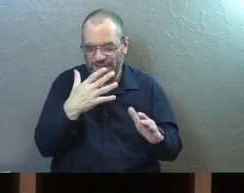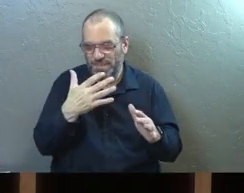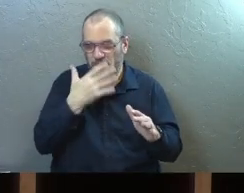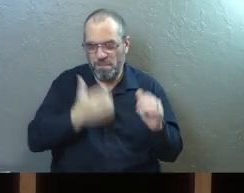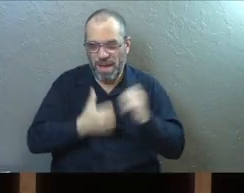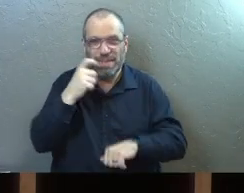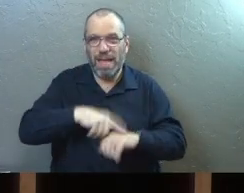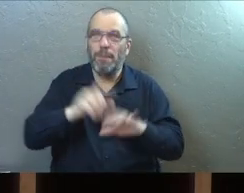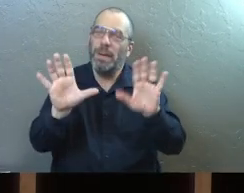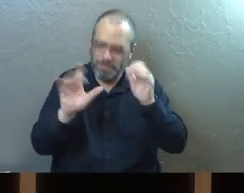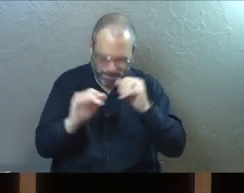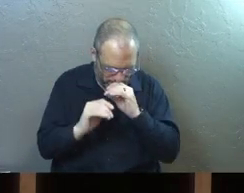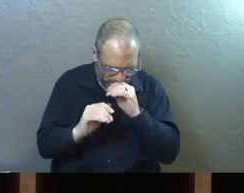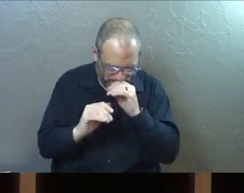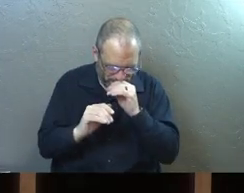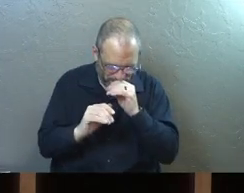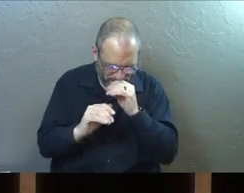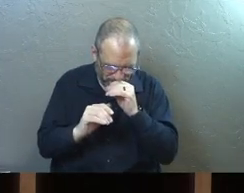best moment.